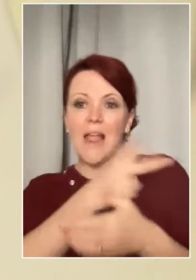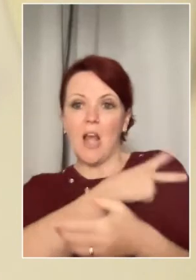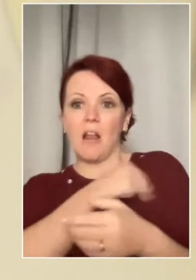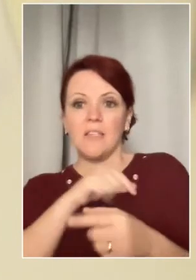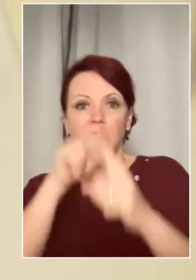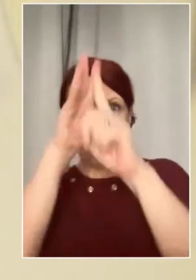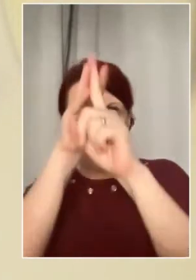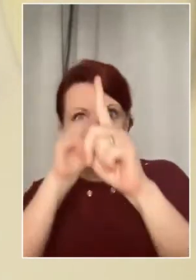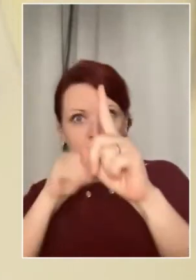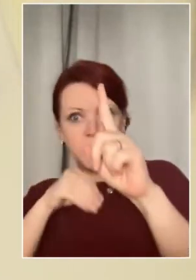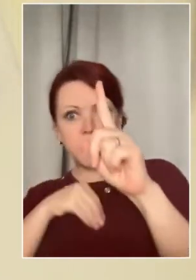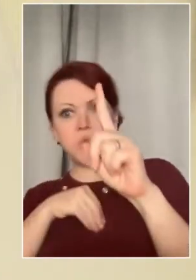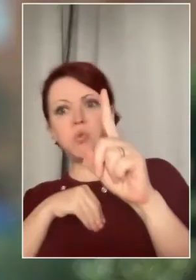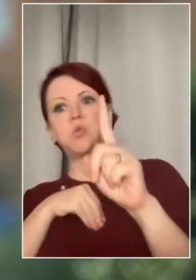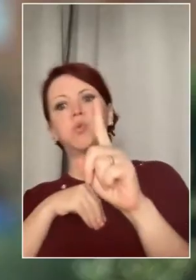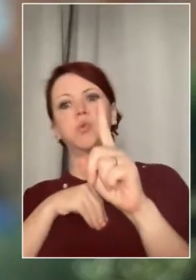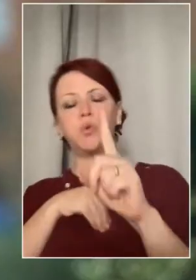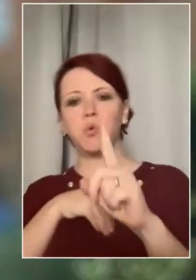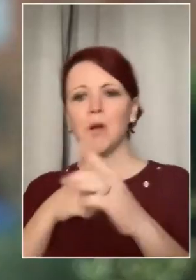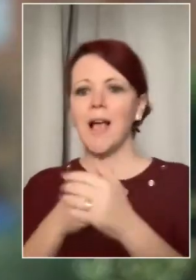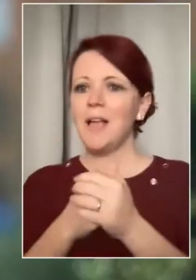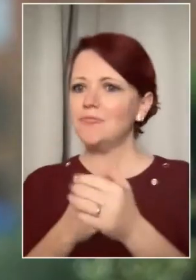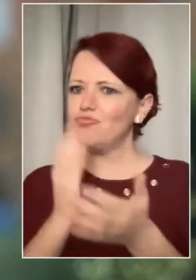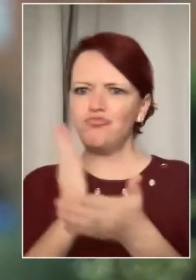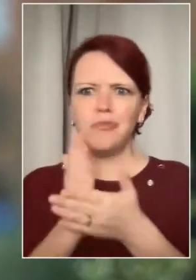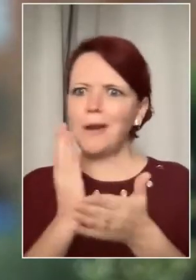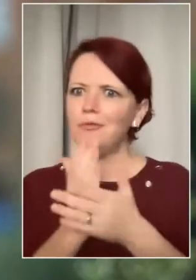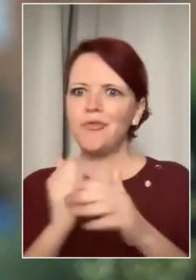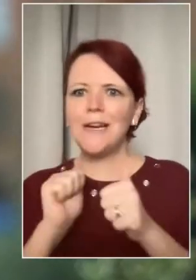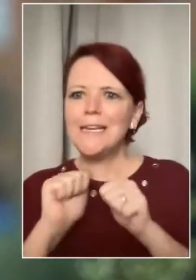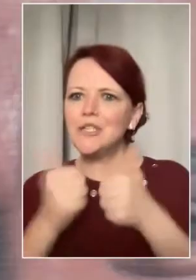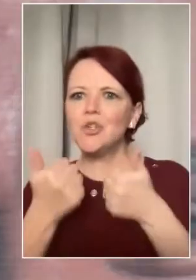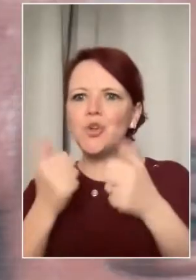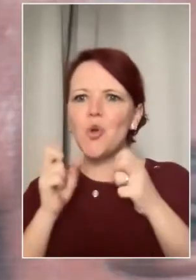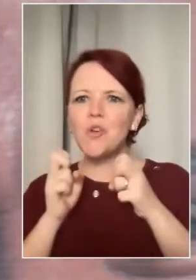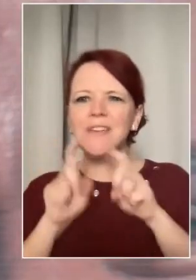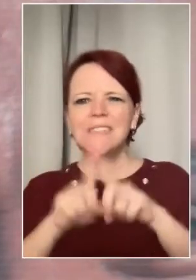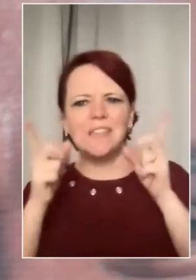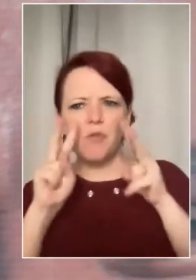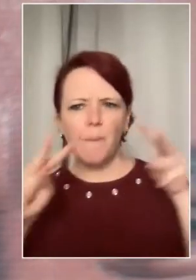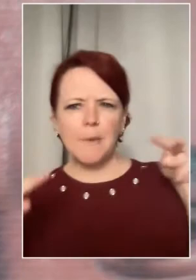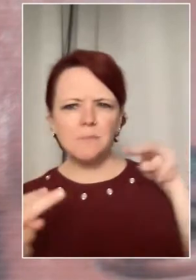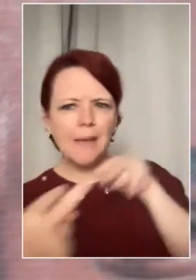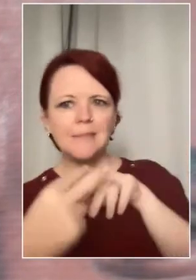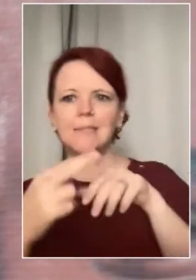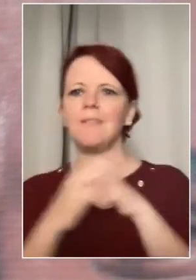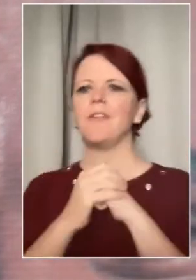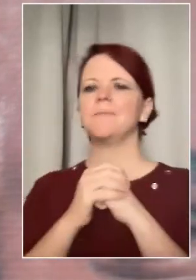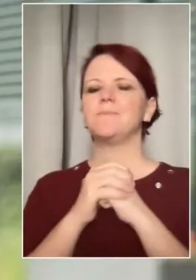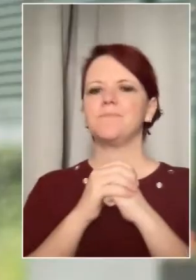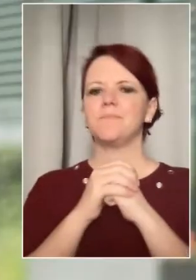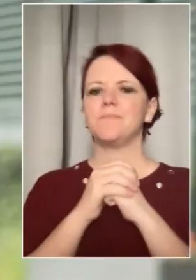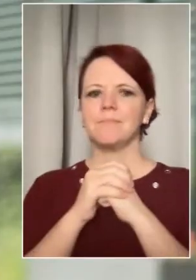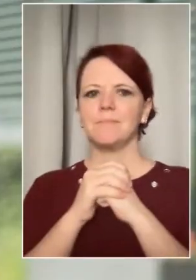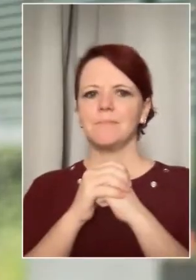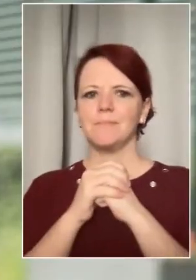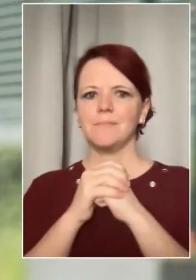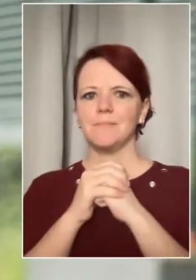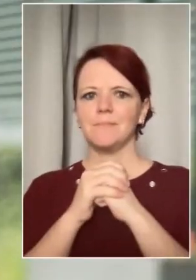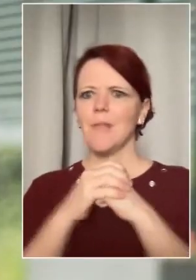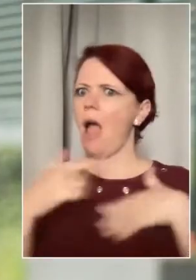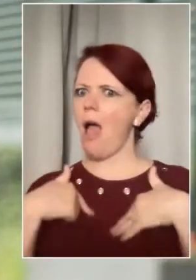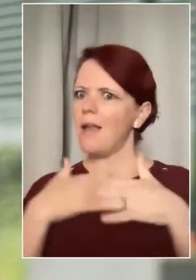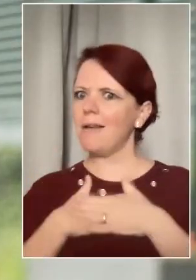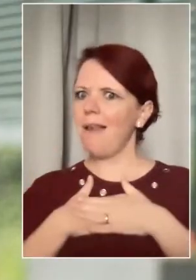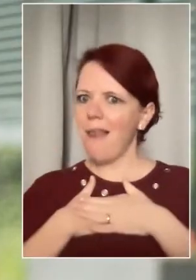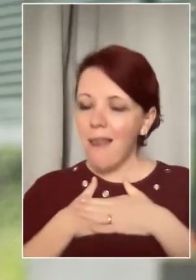really bring that passion and drive to the team and maybe a new way of looking at things as well. Being an apprentice suits me very